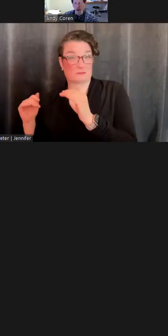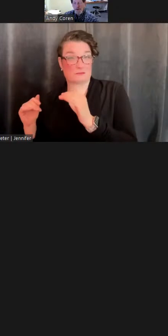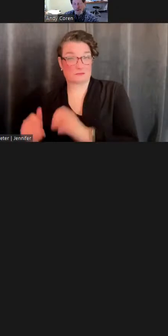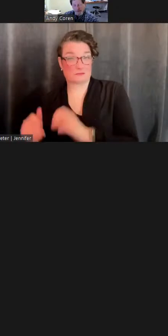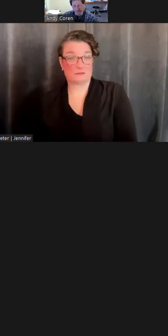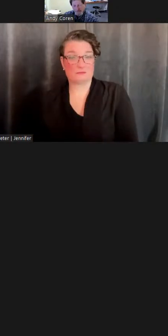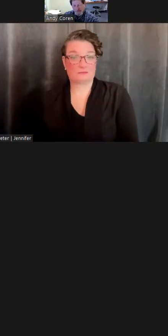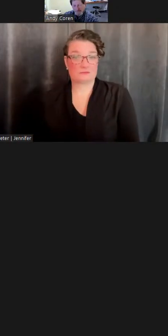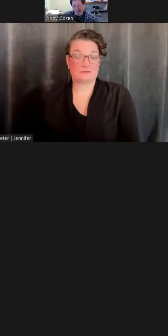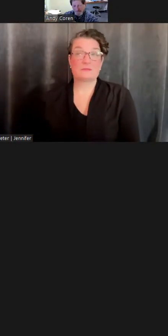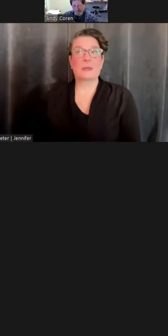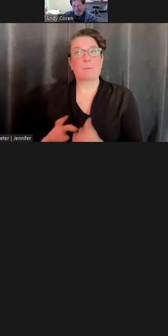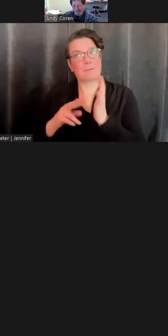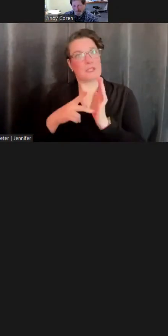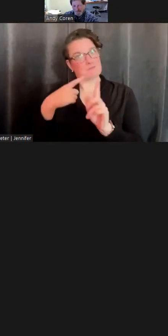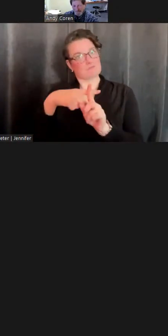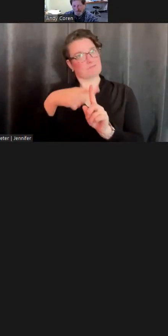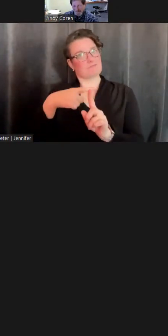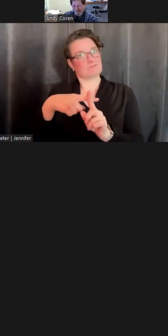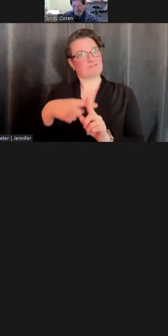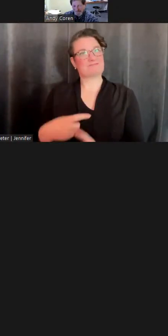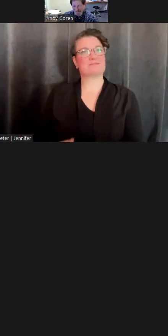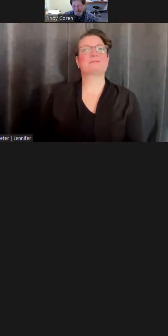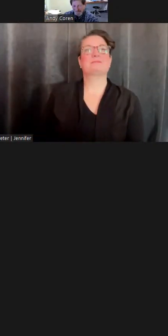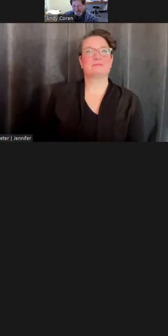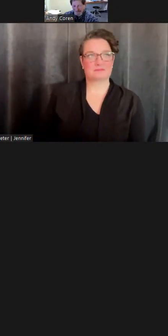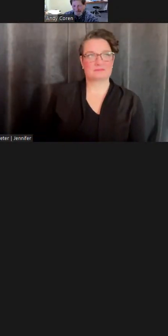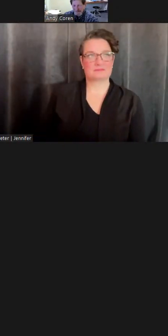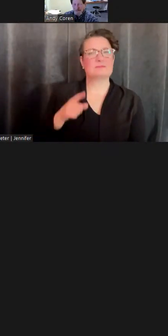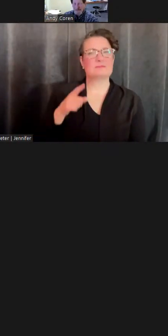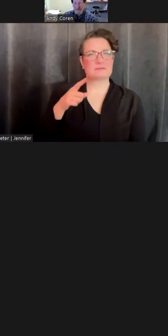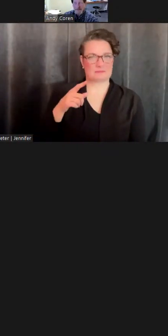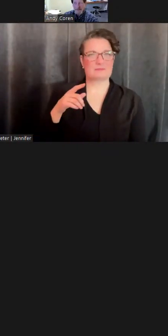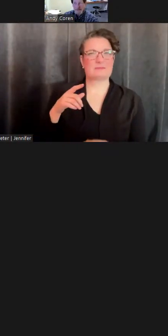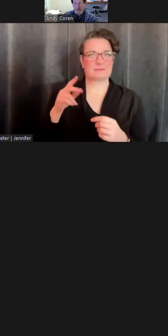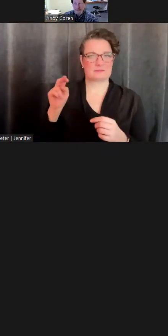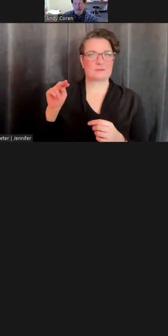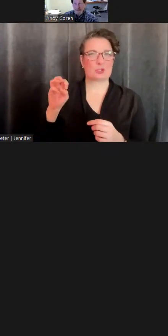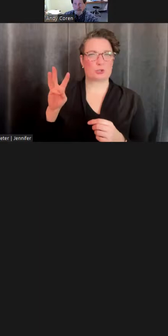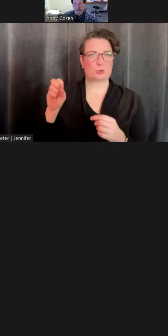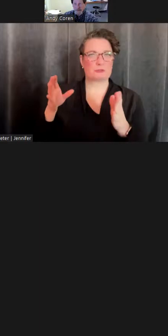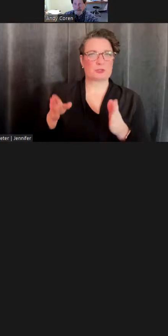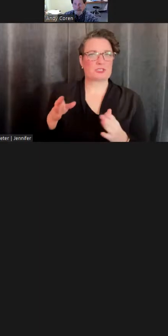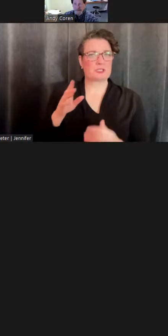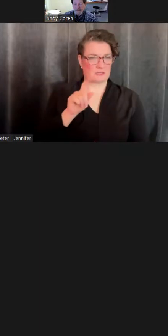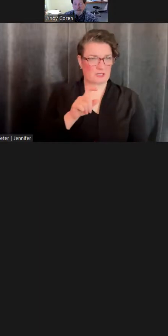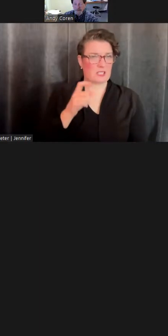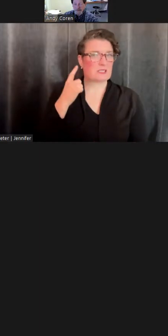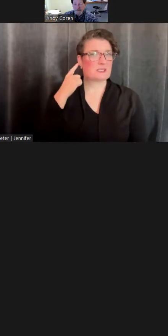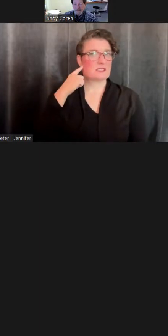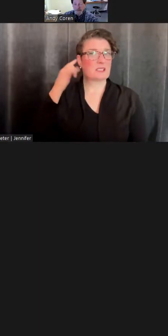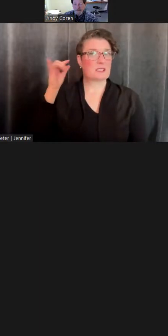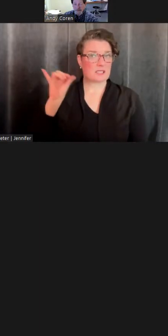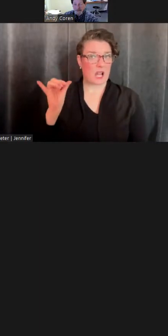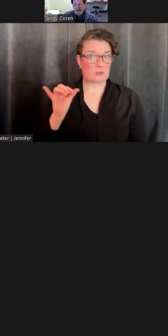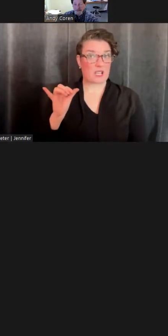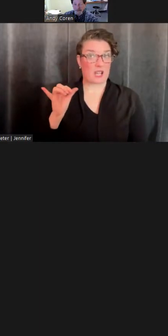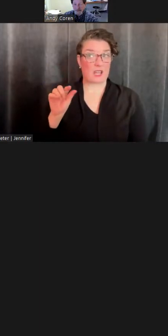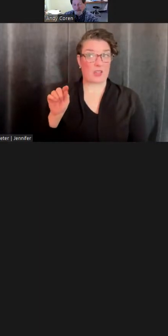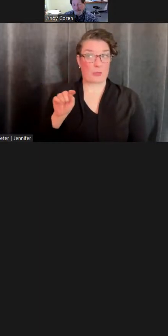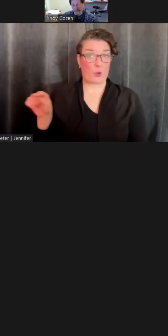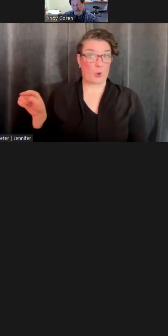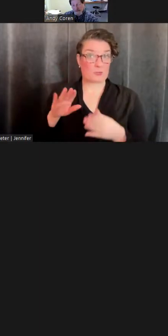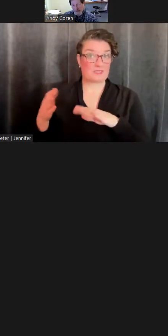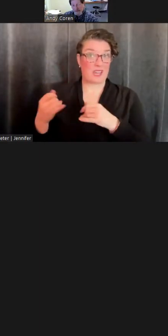So hopeful. Okay, so just to reiterate, it sounds like those deadlines that we had talked